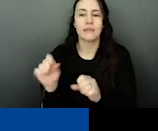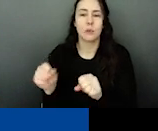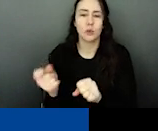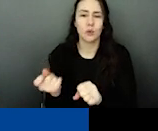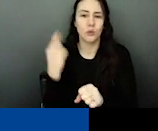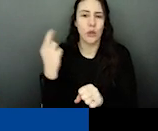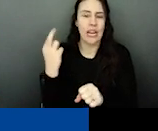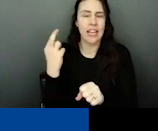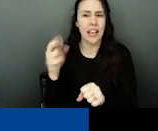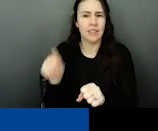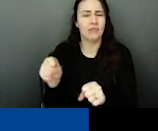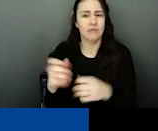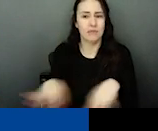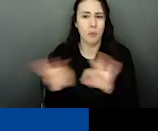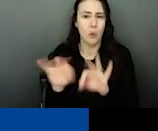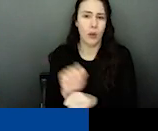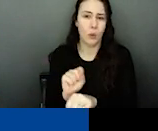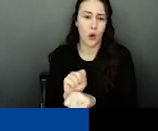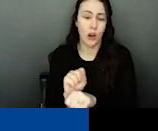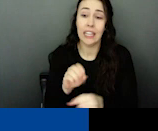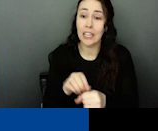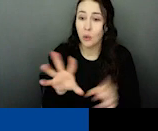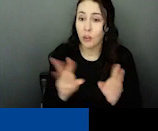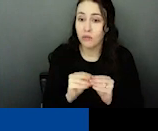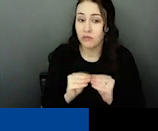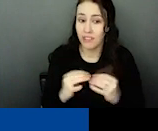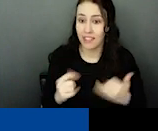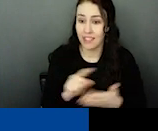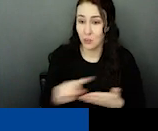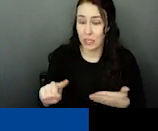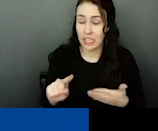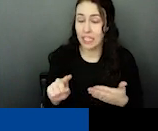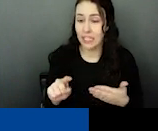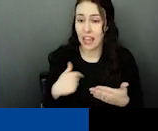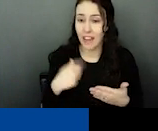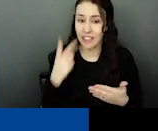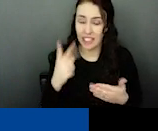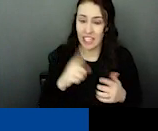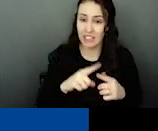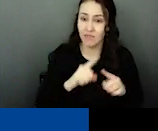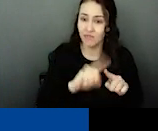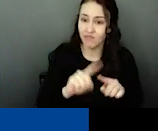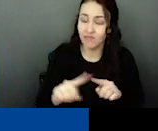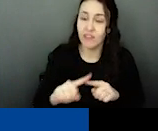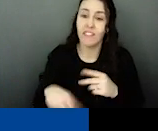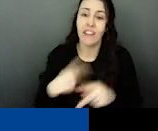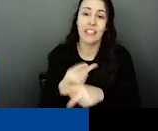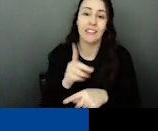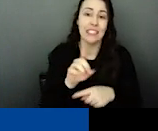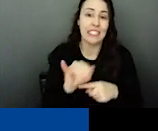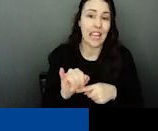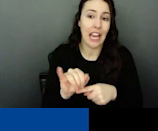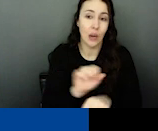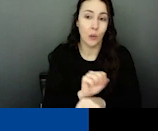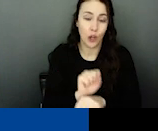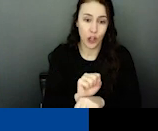In your symposium this week, I've seen various aspects of DEI work mentioned, and we all know that, you